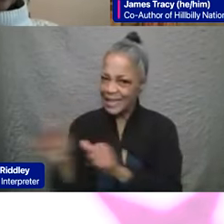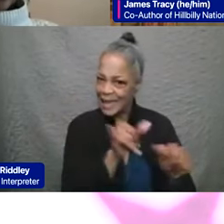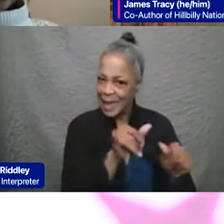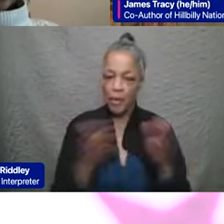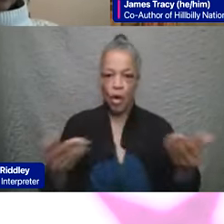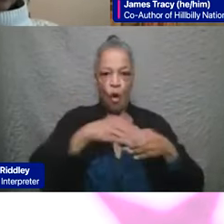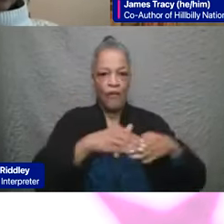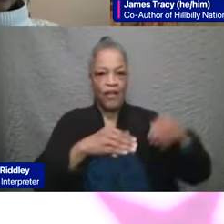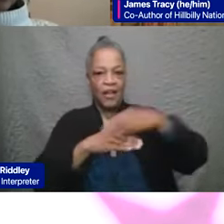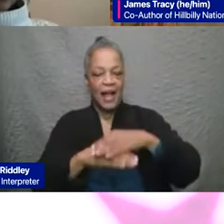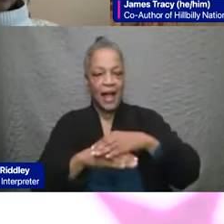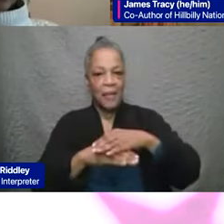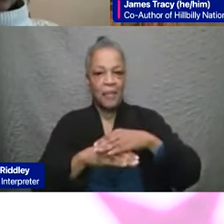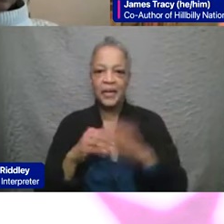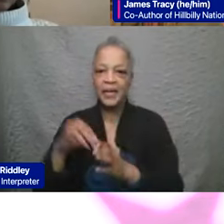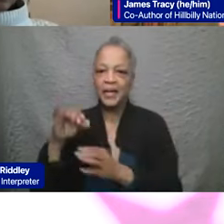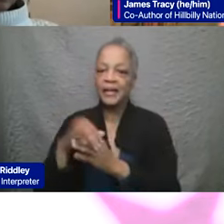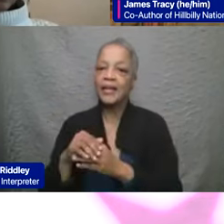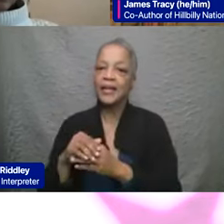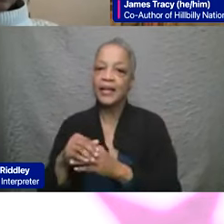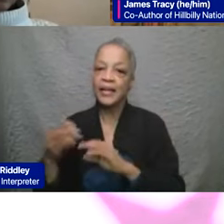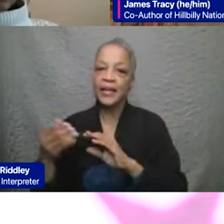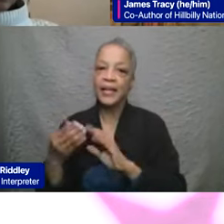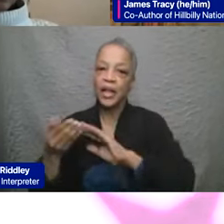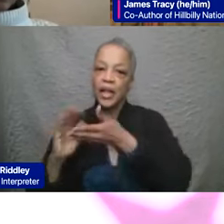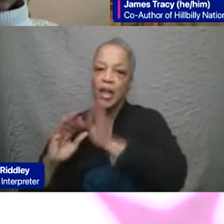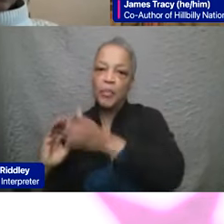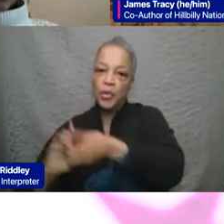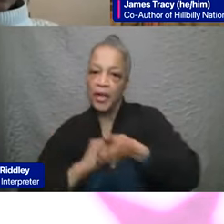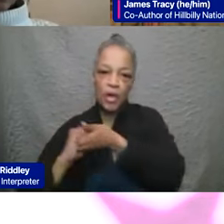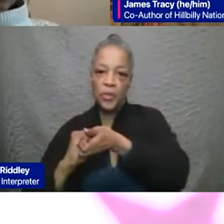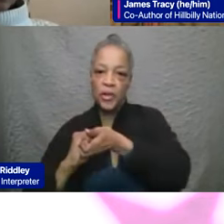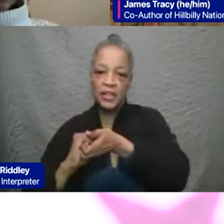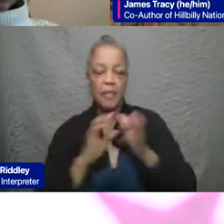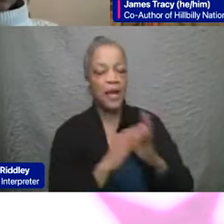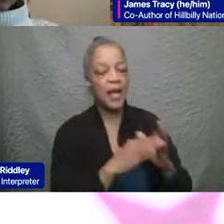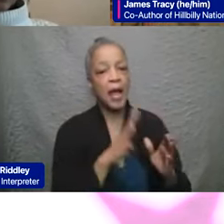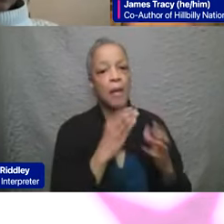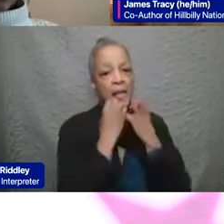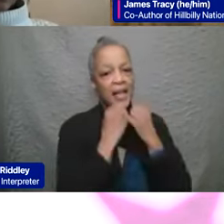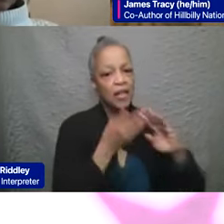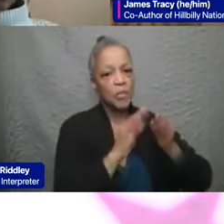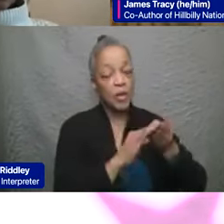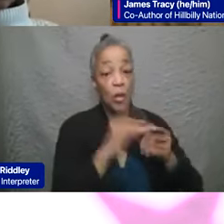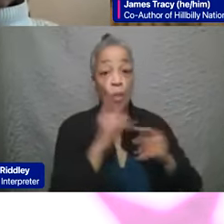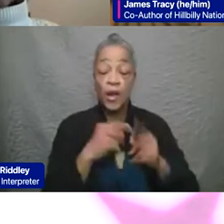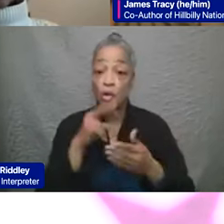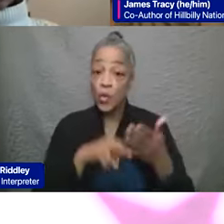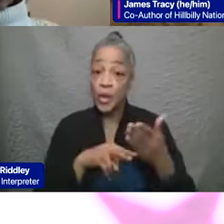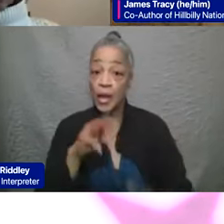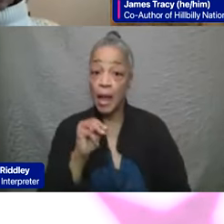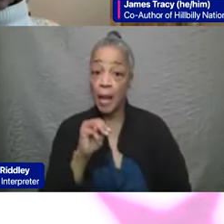overlap between when you read, especially King's dialogues on the